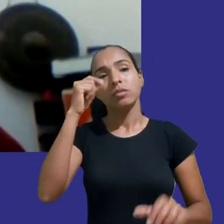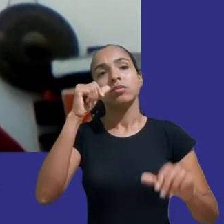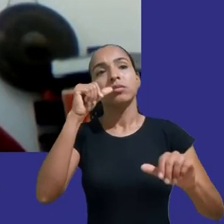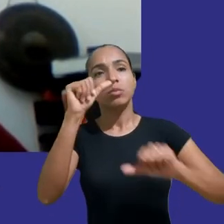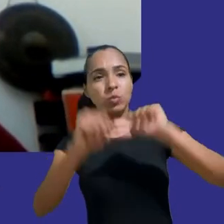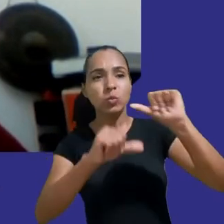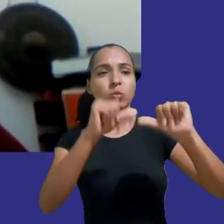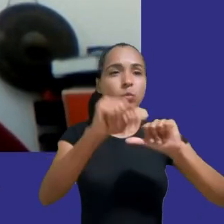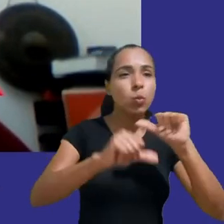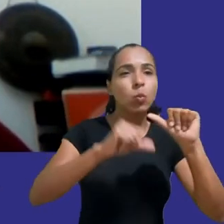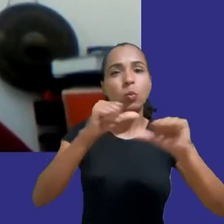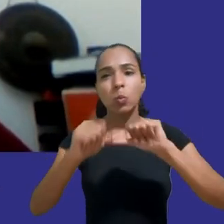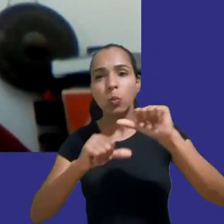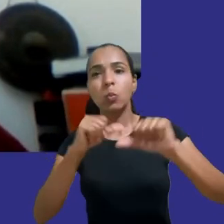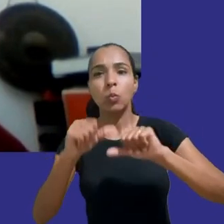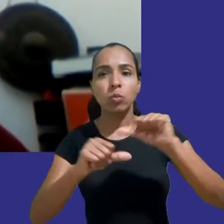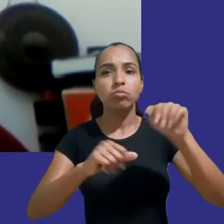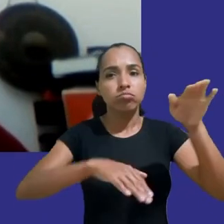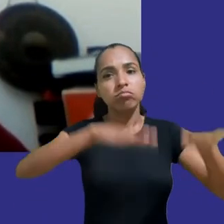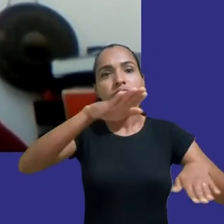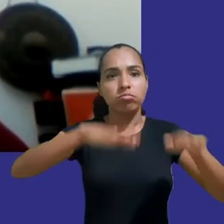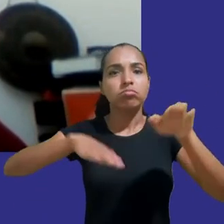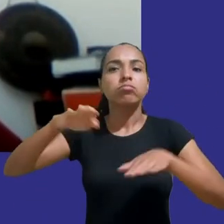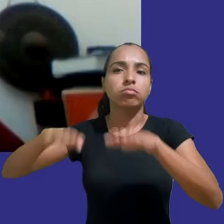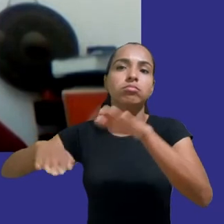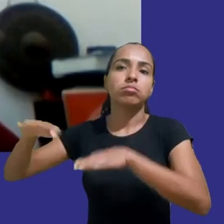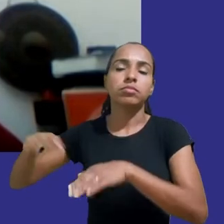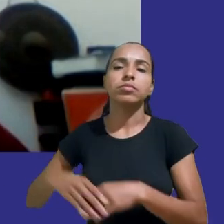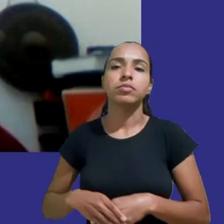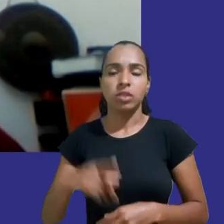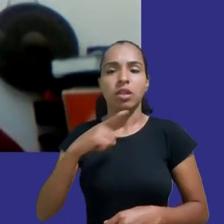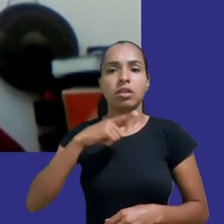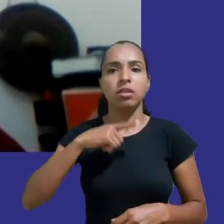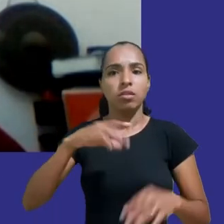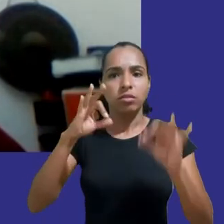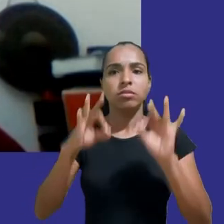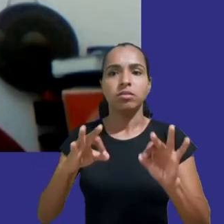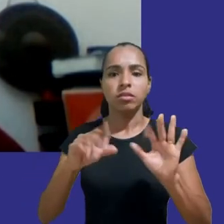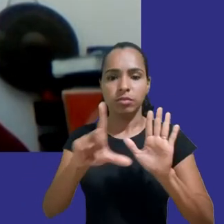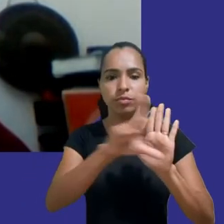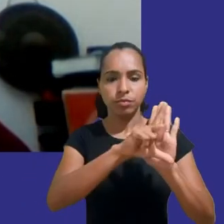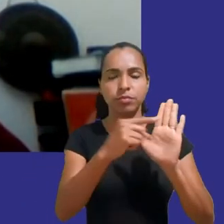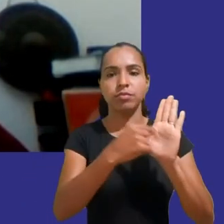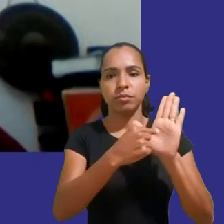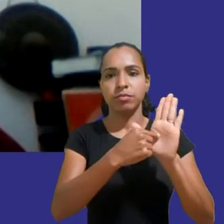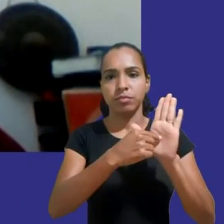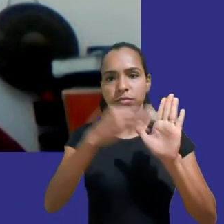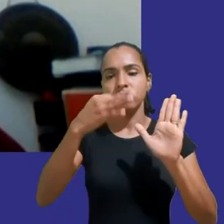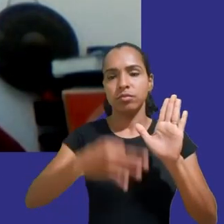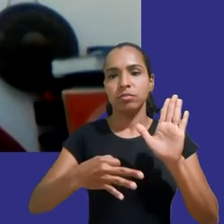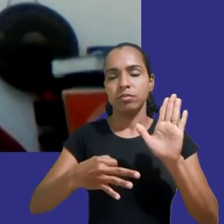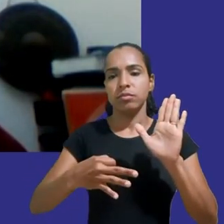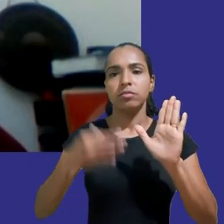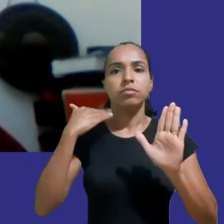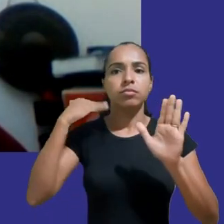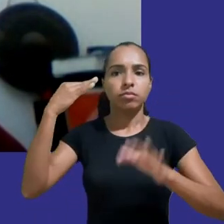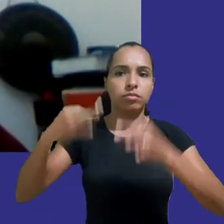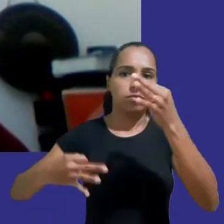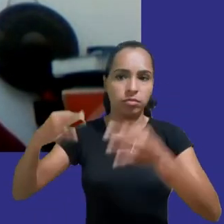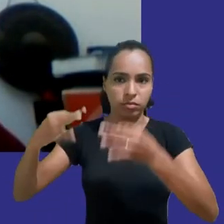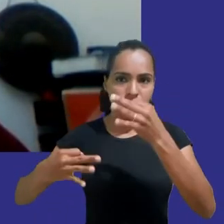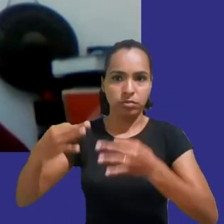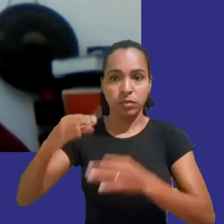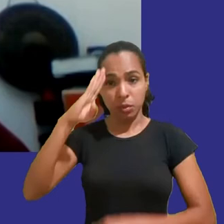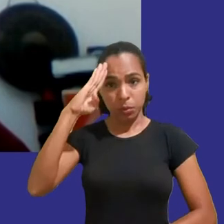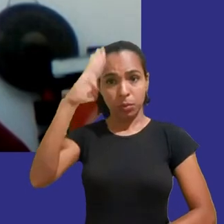that we are putting through the courts you know one of the prime objectives of the legal case is obviously to secure damages for the